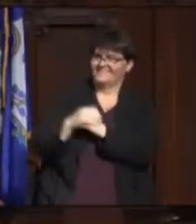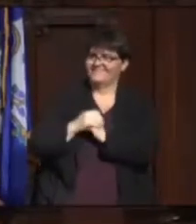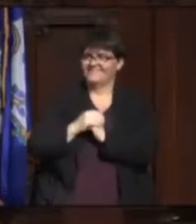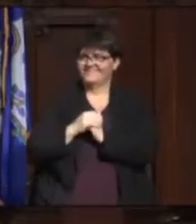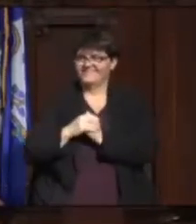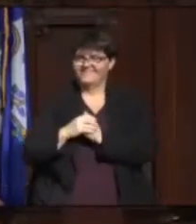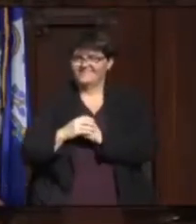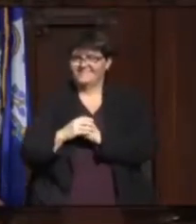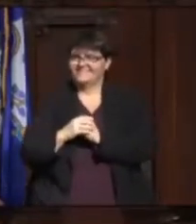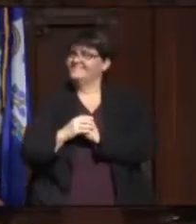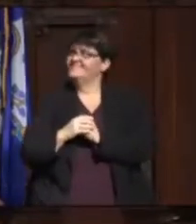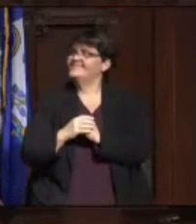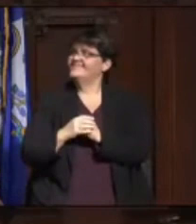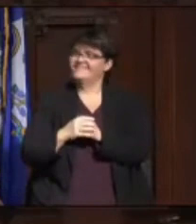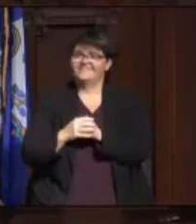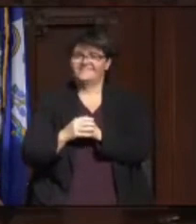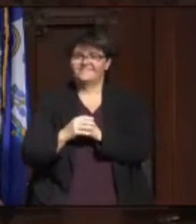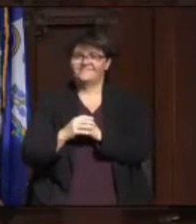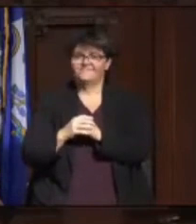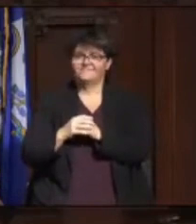Members of the General Assembly.